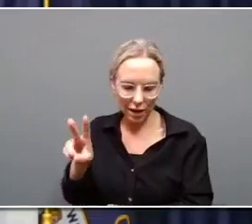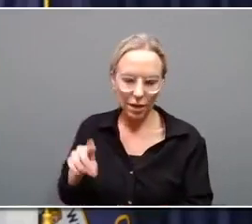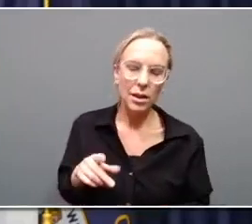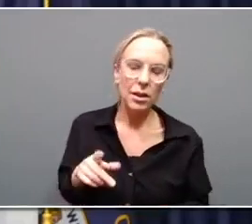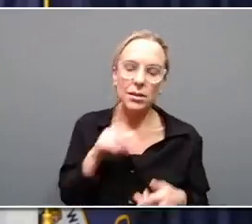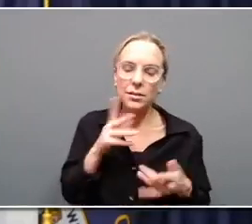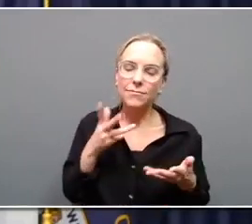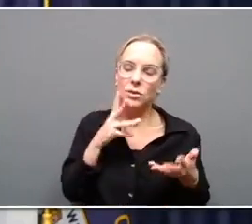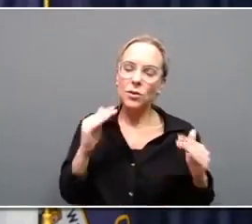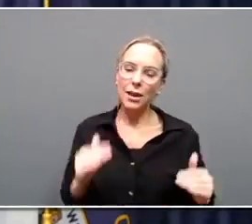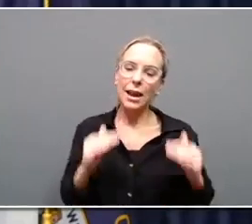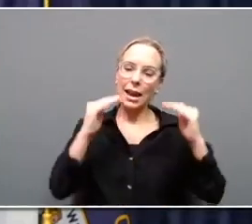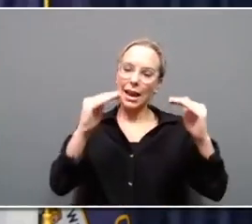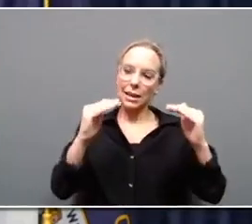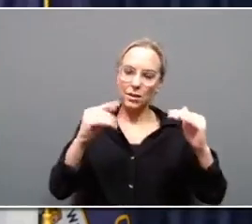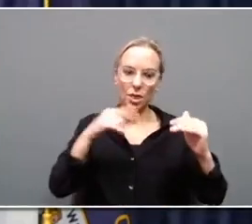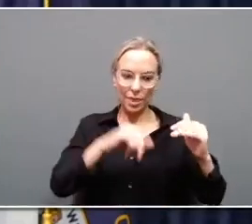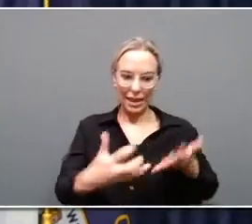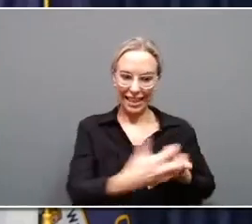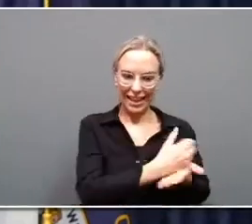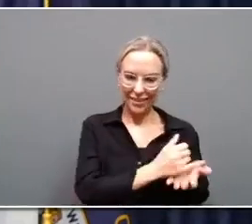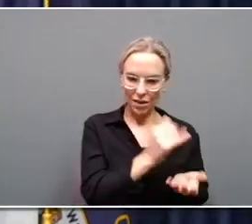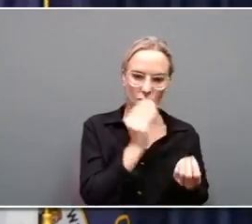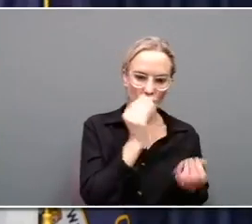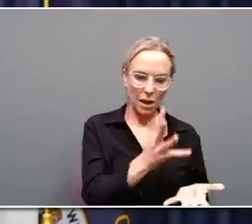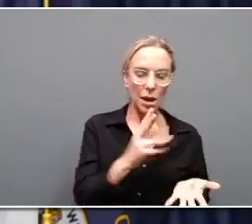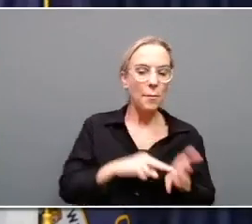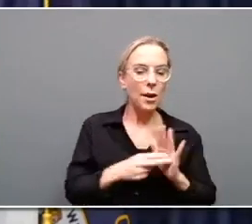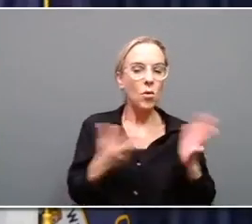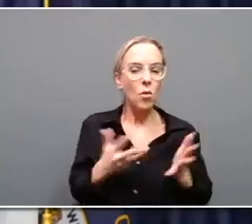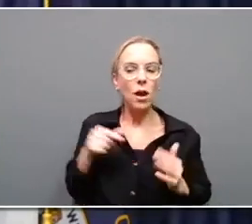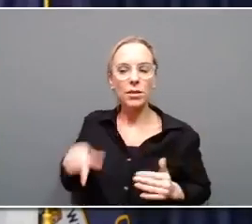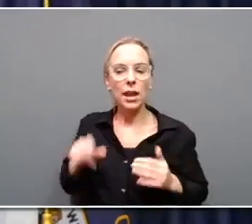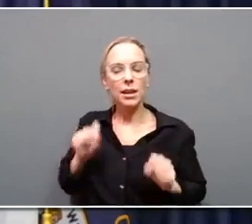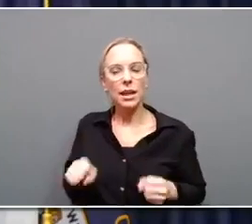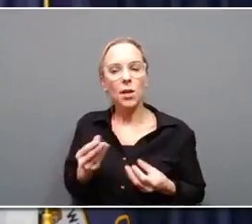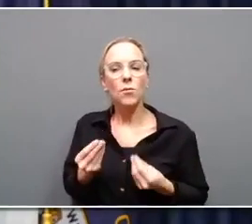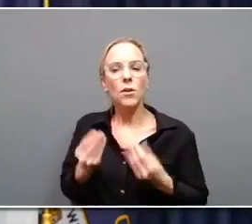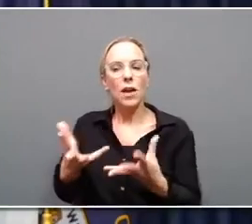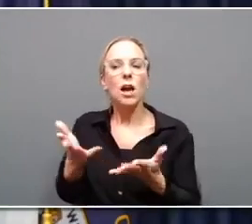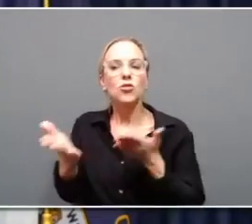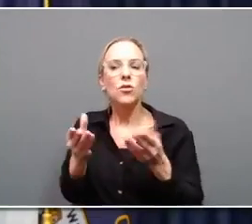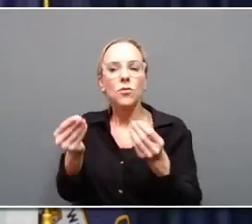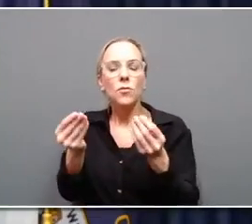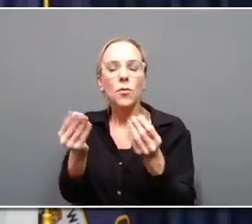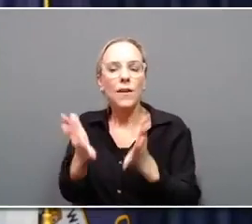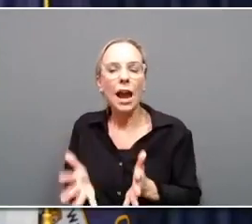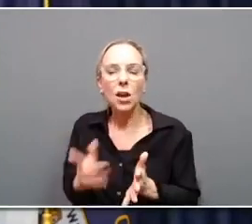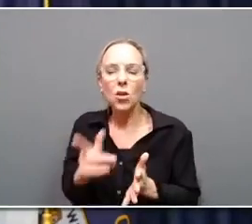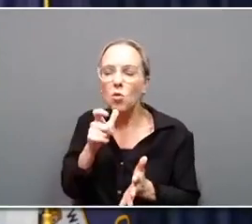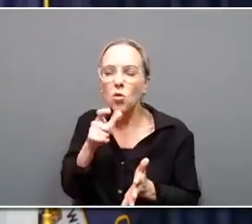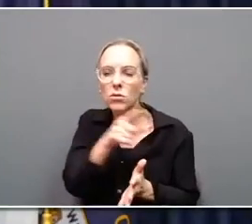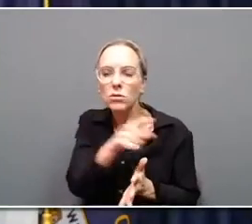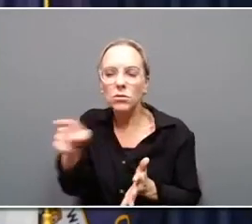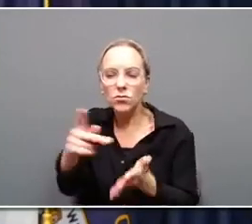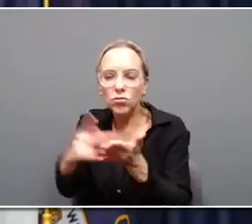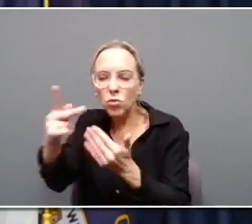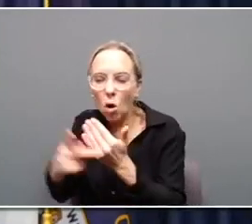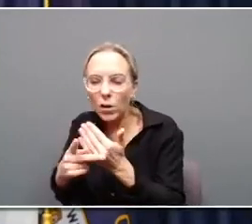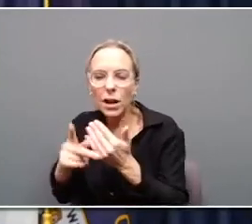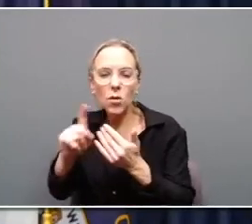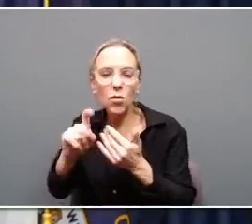collection, the Commonwealth will be able to assist service providers to better target programming, increase funding